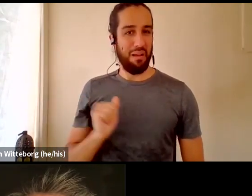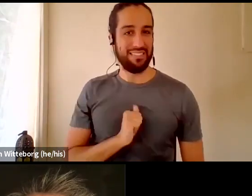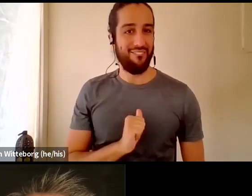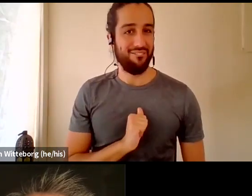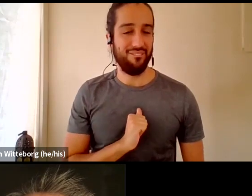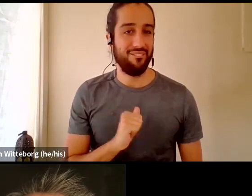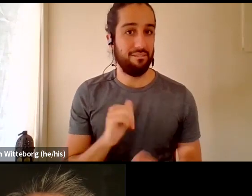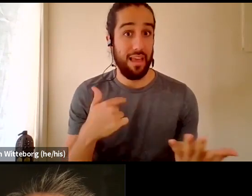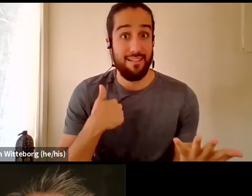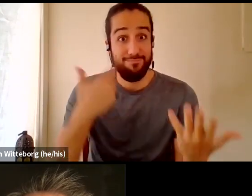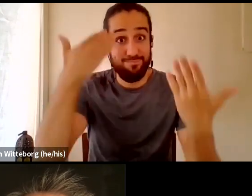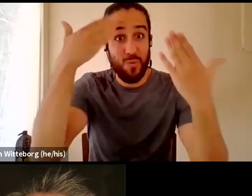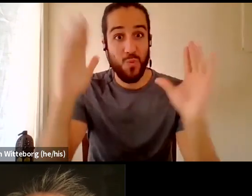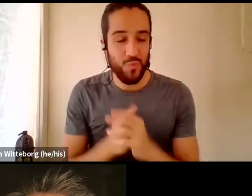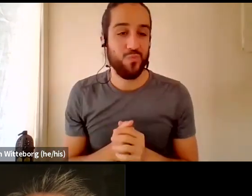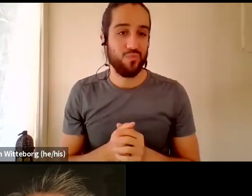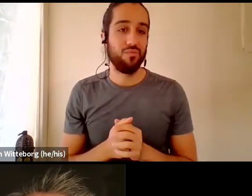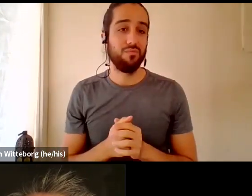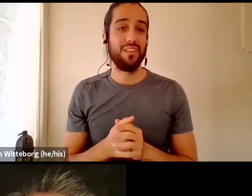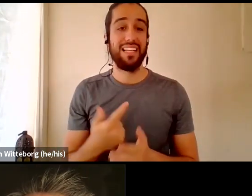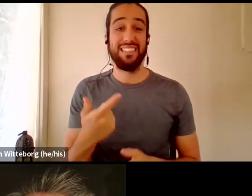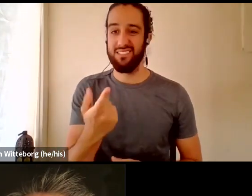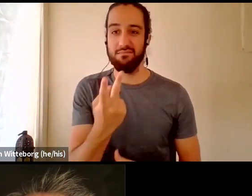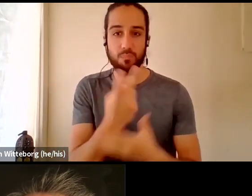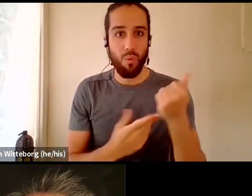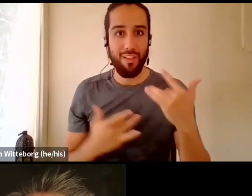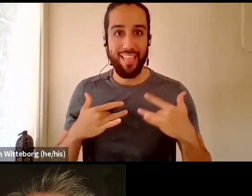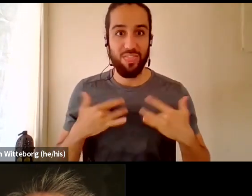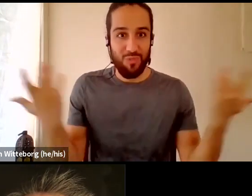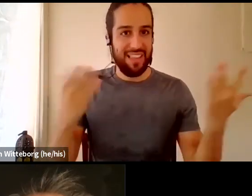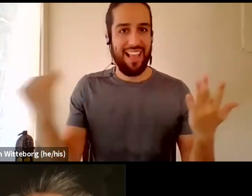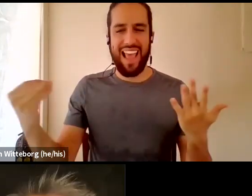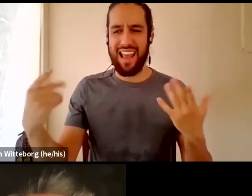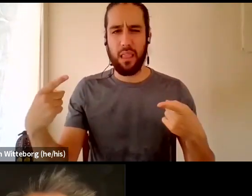thrilling and pretty kind of counterintuitive also to our field.